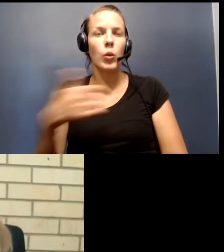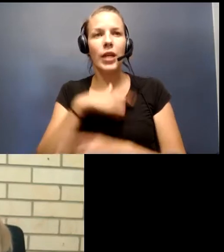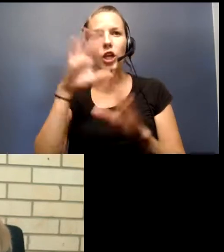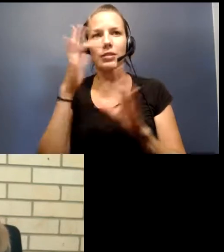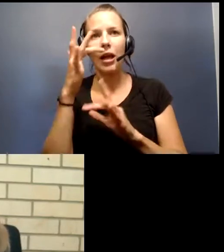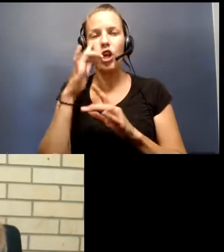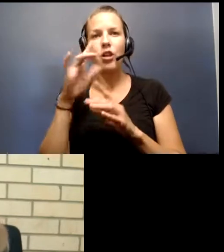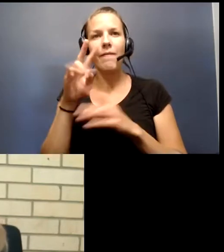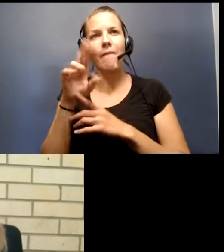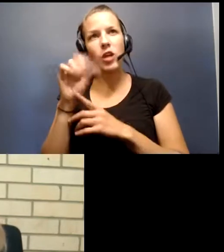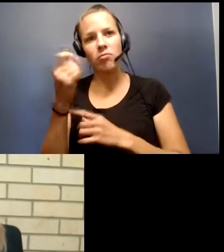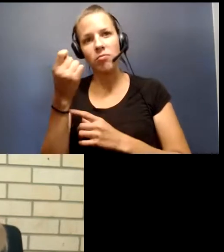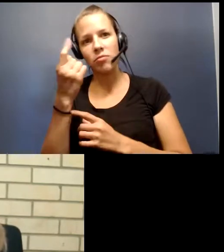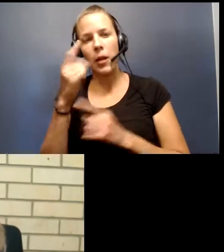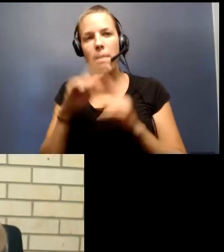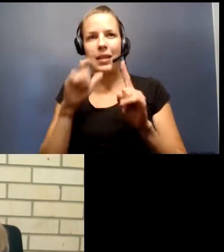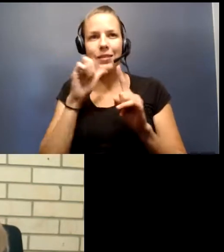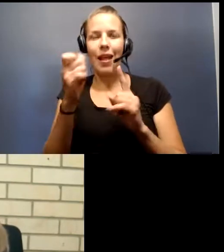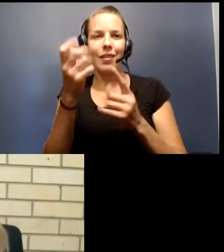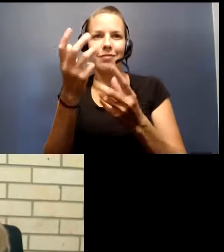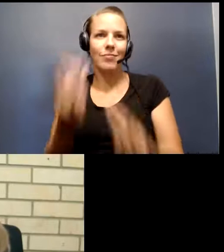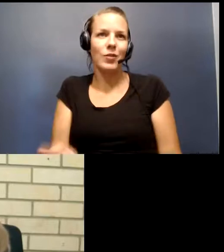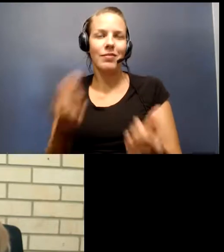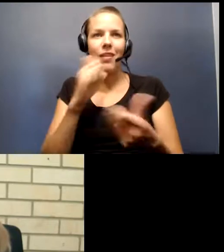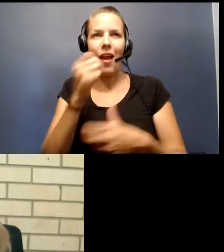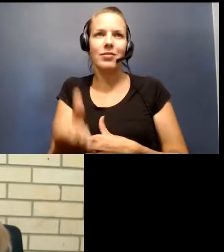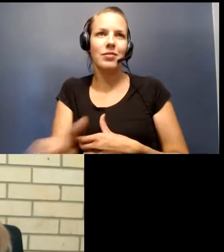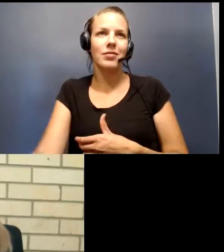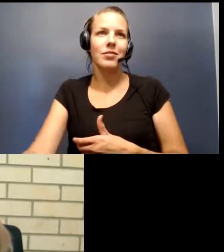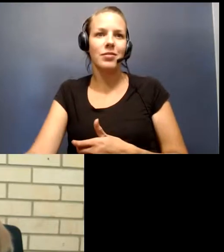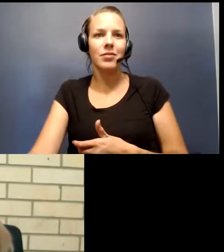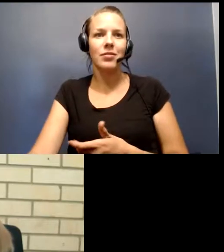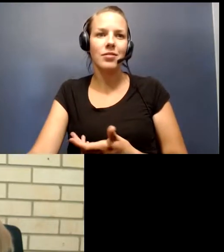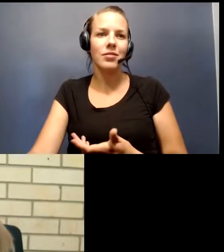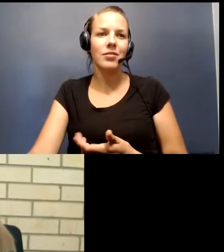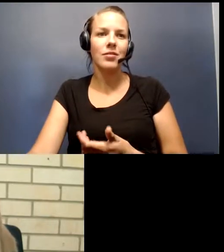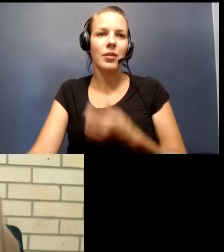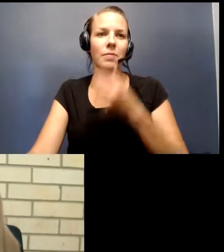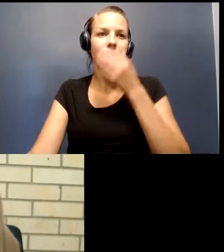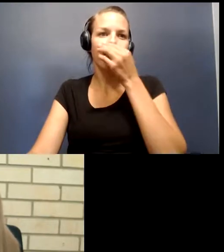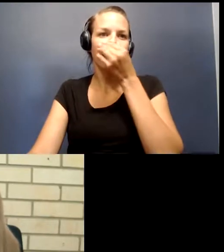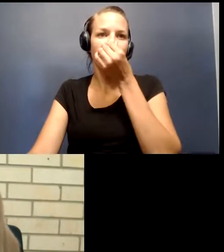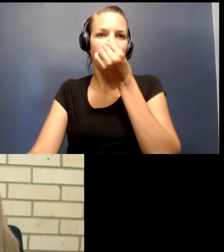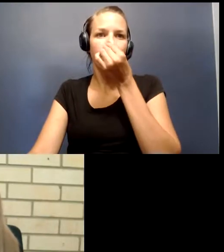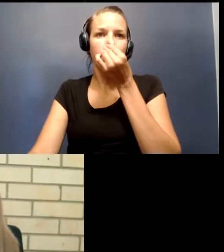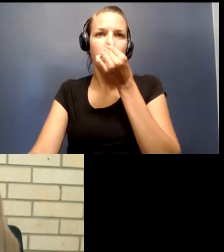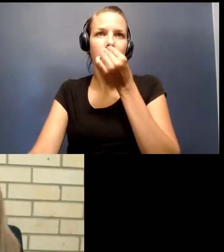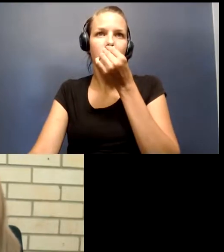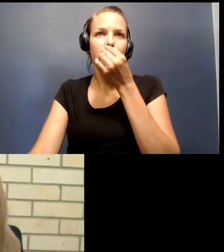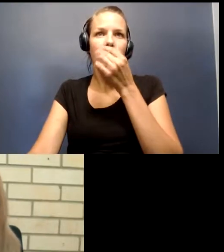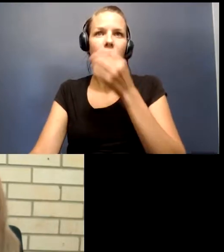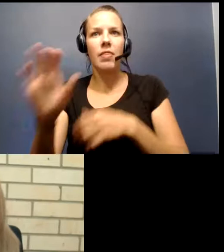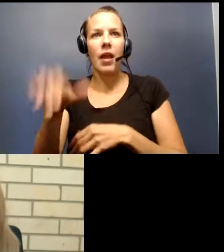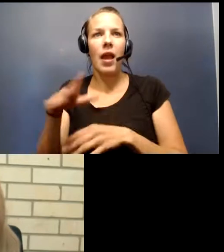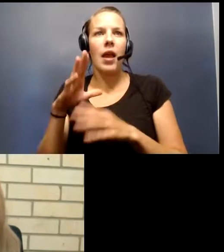the virus, but it's not going anywhere anytime soon. And that, you know, taking the precautions is an act